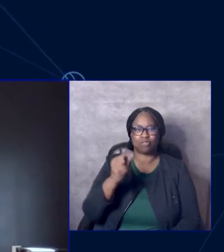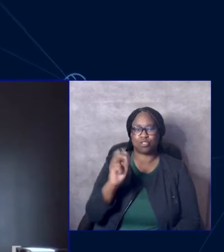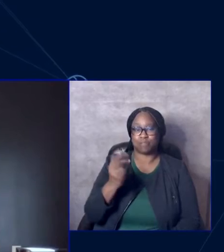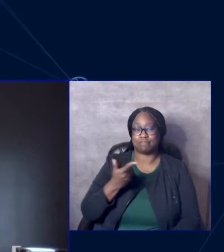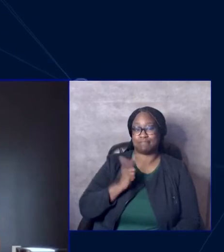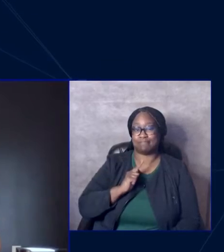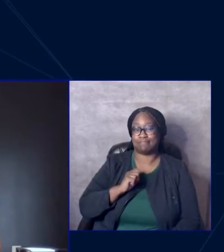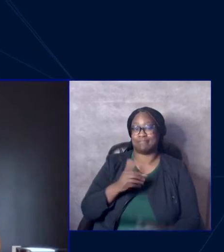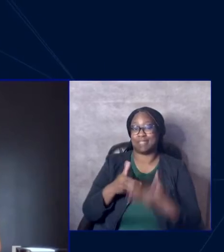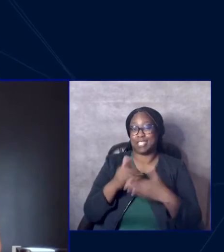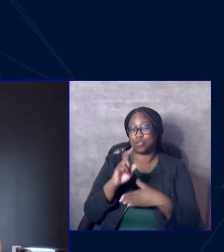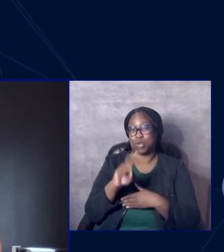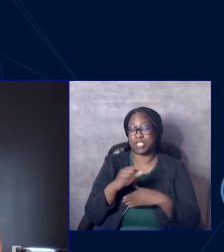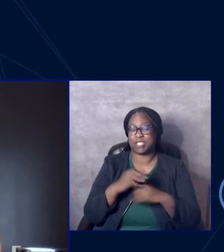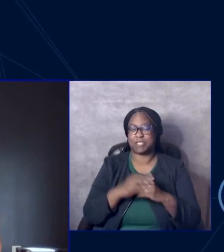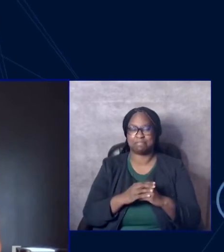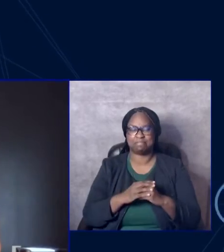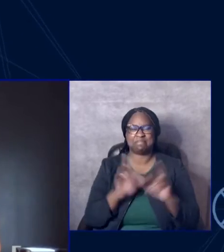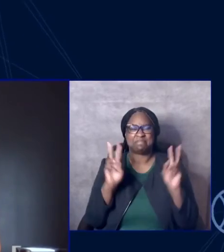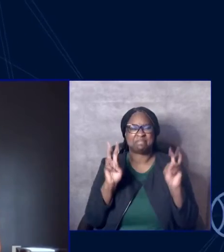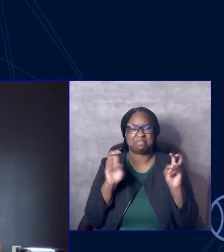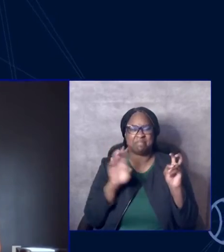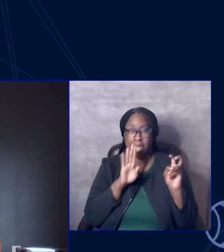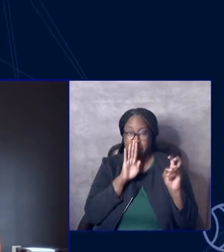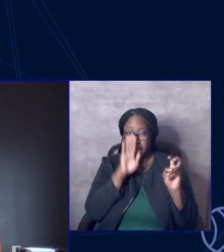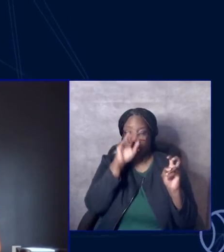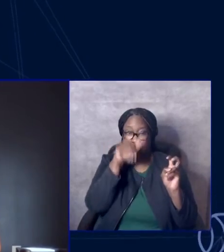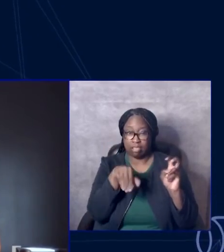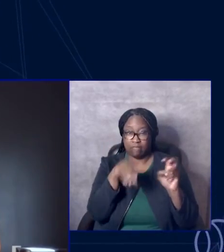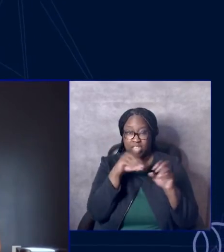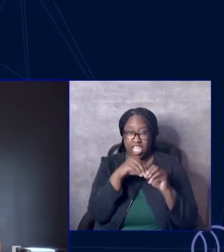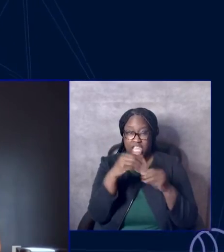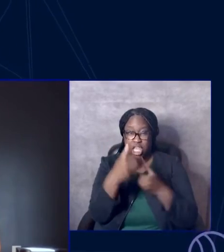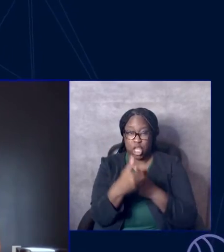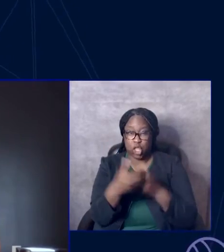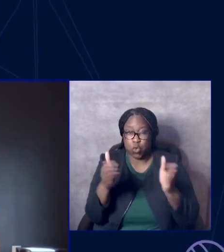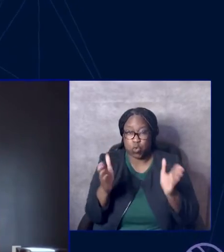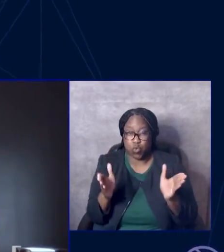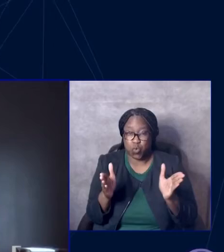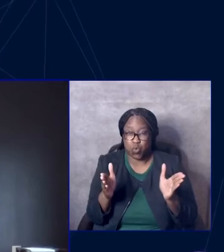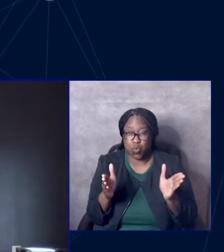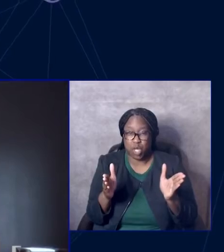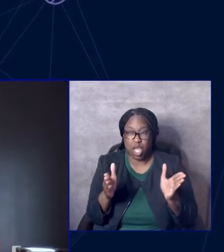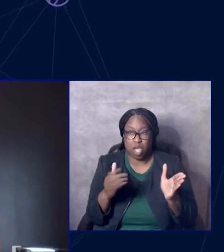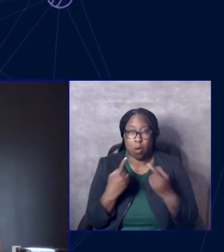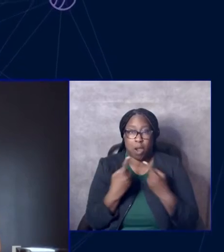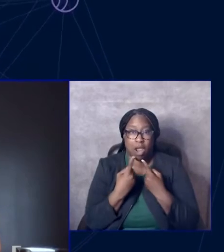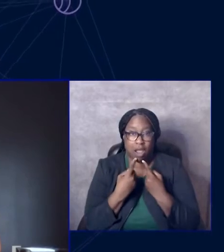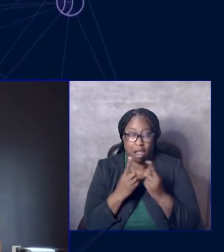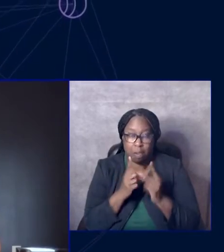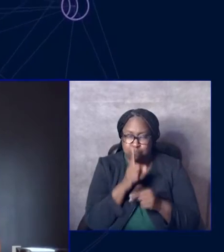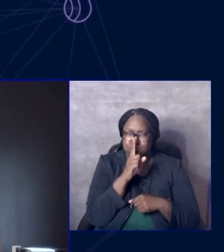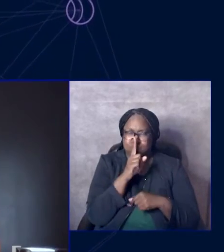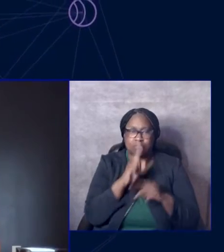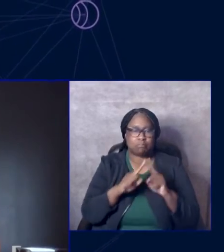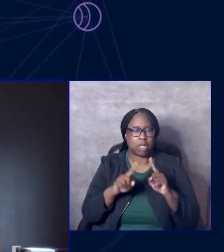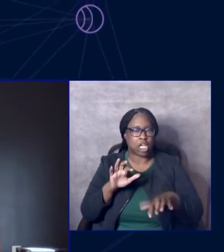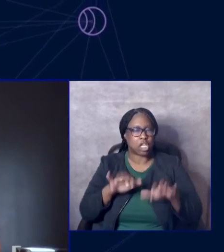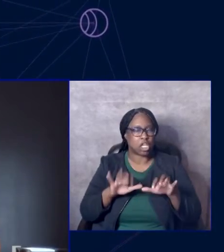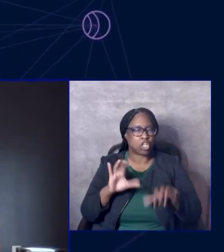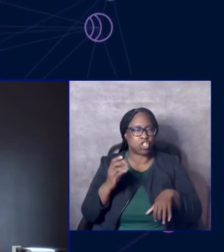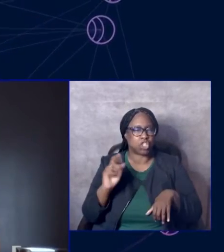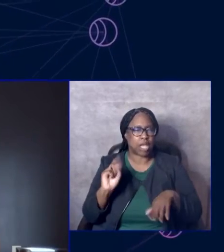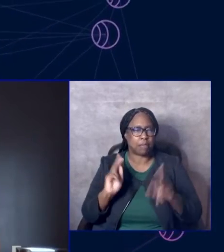maybe the elephant in the room. I've been seeing it in the chat. I'm gonna stop pointing because I don't know if I'm going the right direction, but suffice, in the chat, folks are wondering